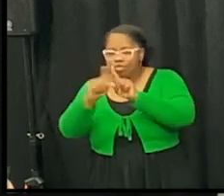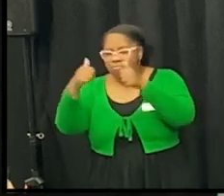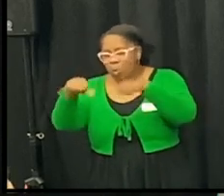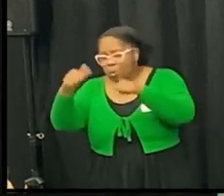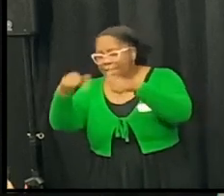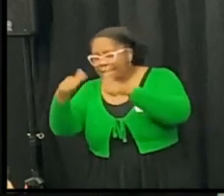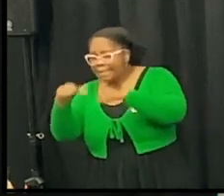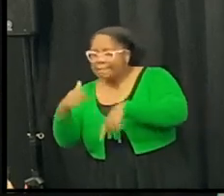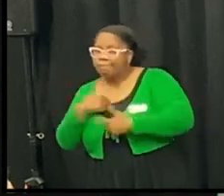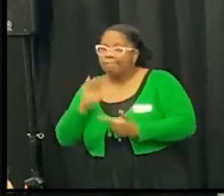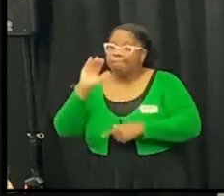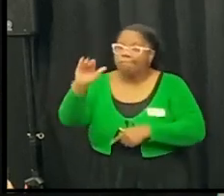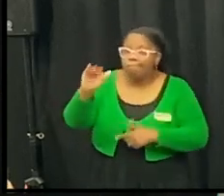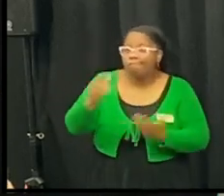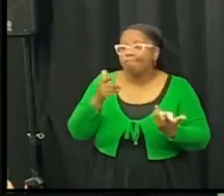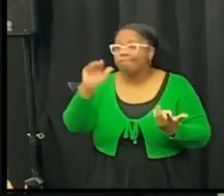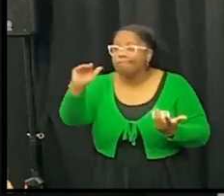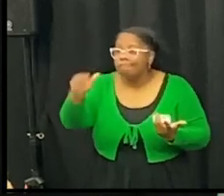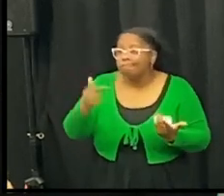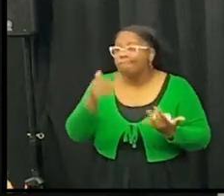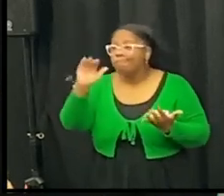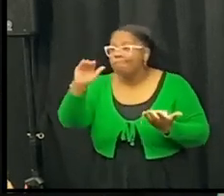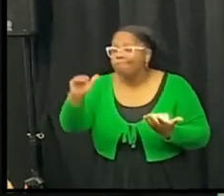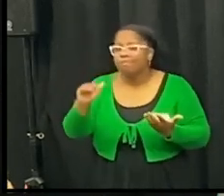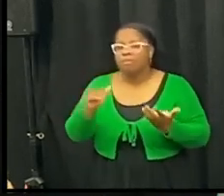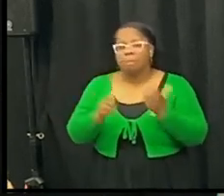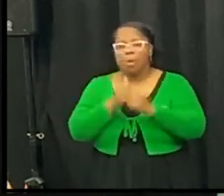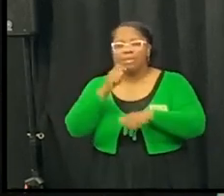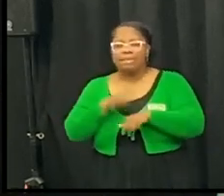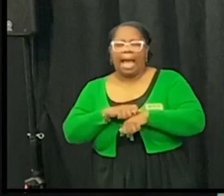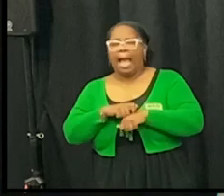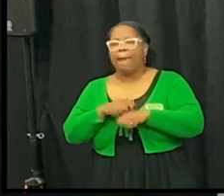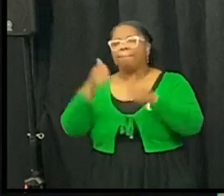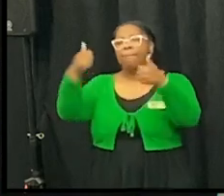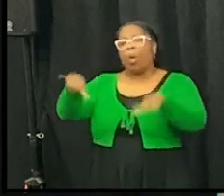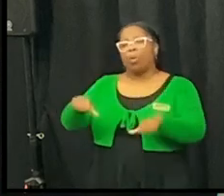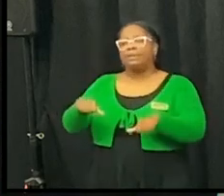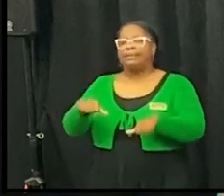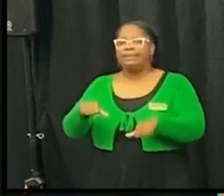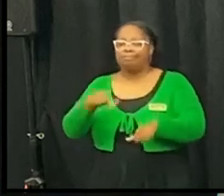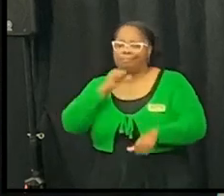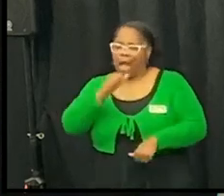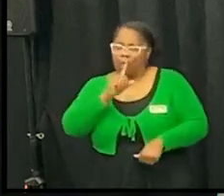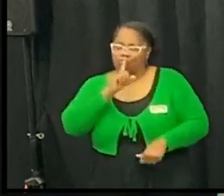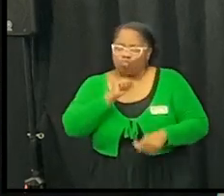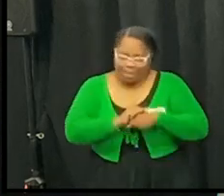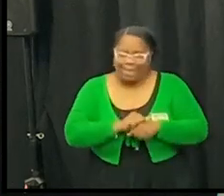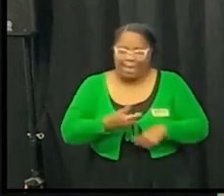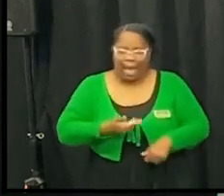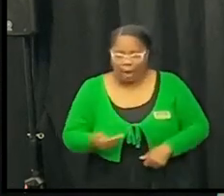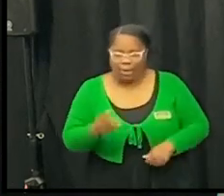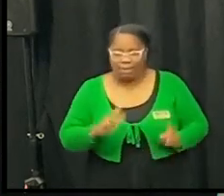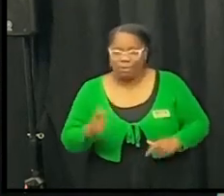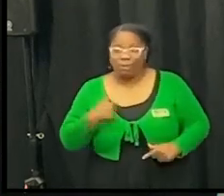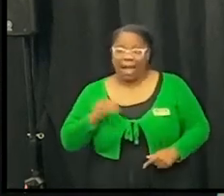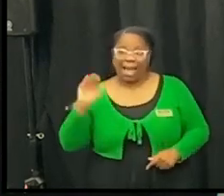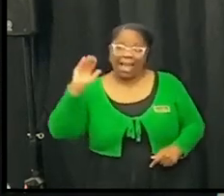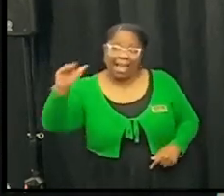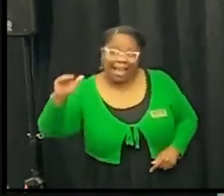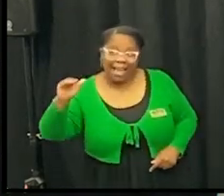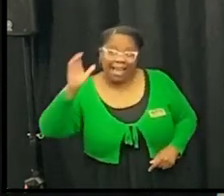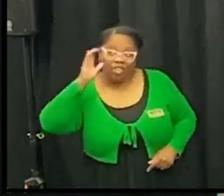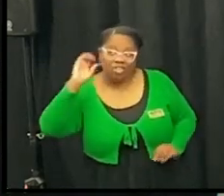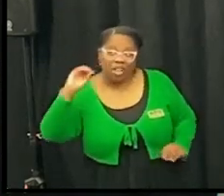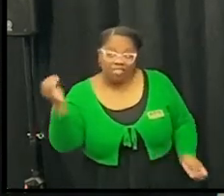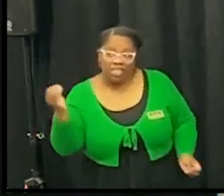I would reach out to folks, and most time when they post stuff, they're not really looking to hire anyone. They just have to post the thing. So I would reach out, and I wouldn't hear anything, and then I was just seeing all